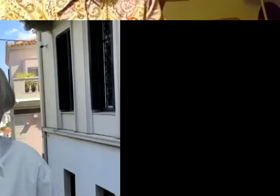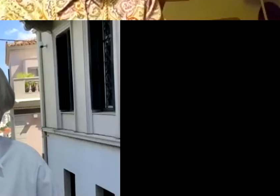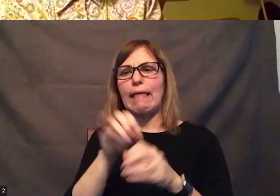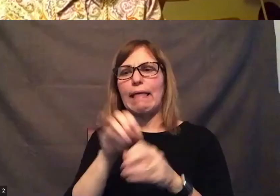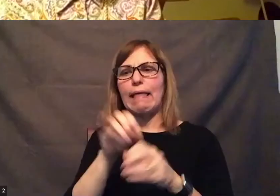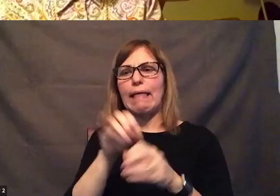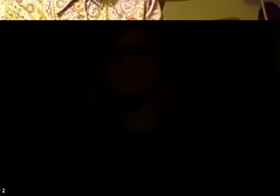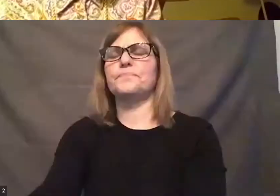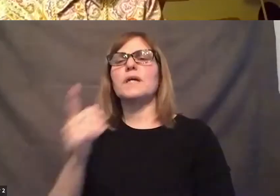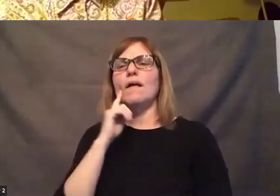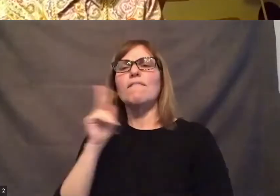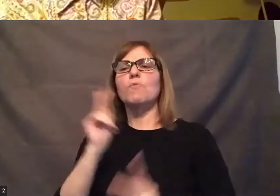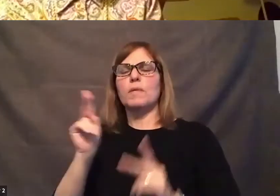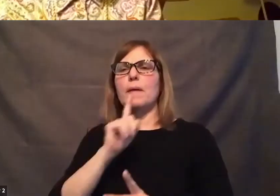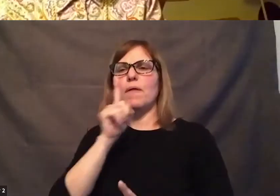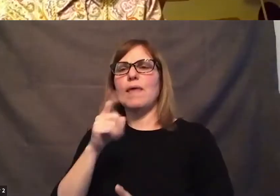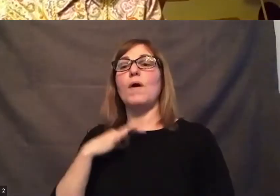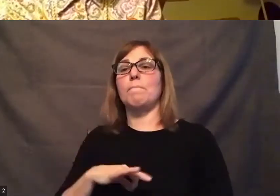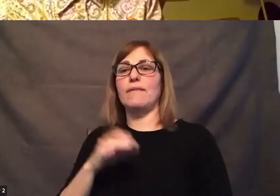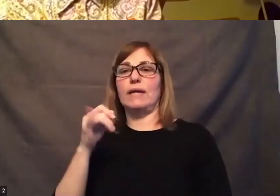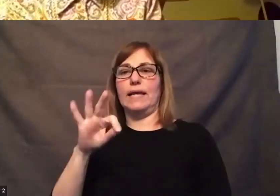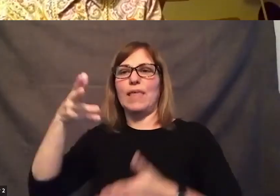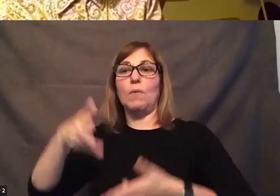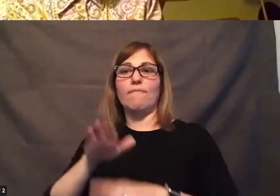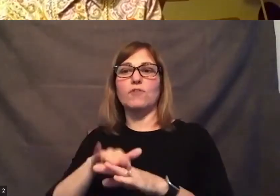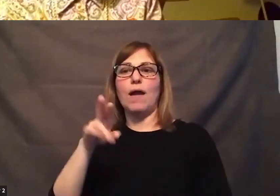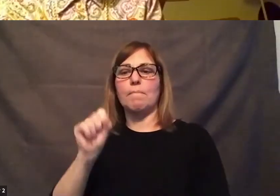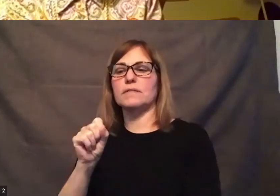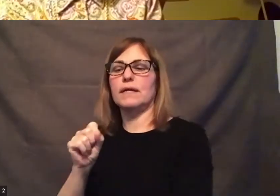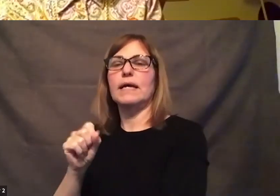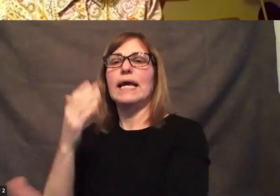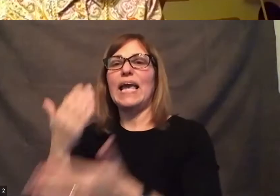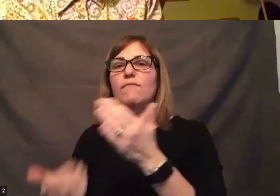were a lift on a bus. So even though it was a great expansive